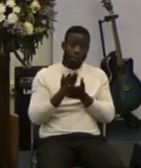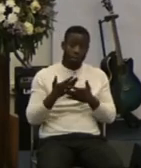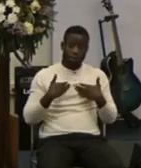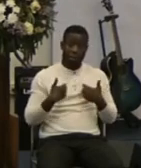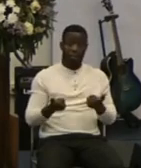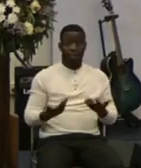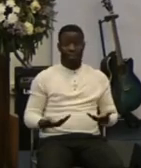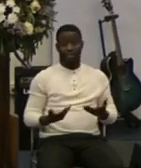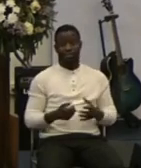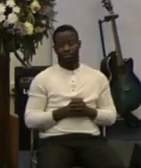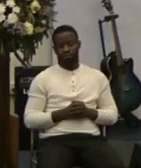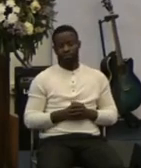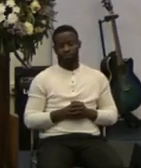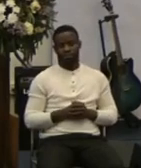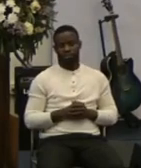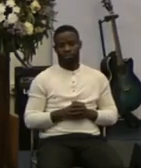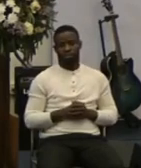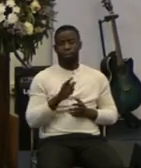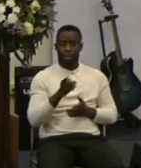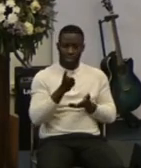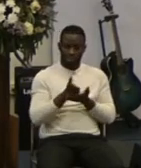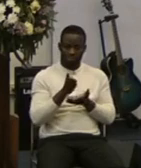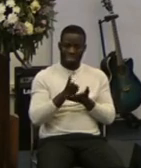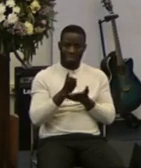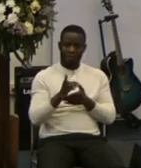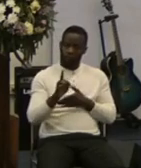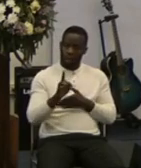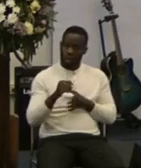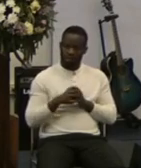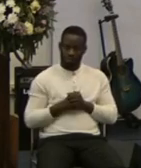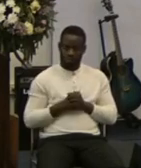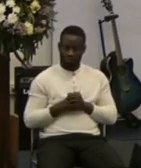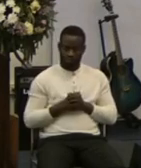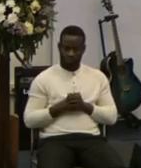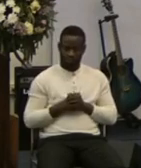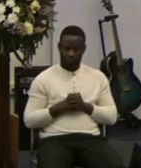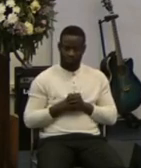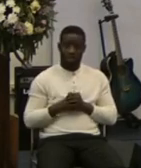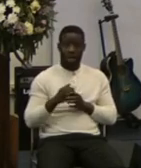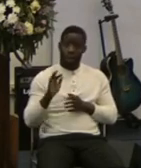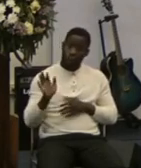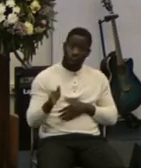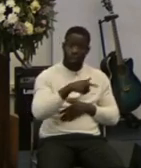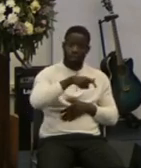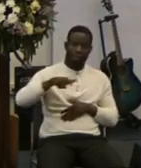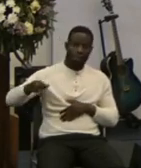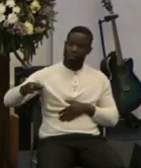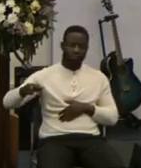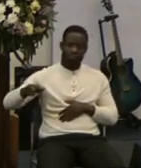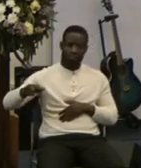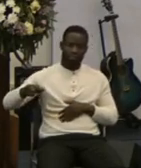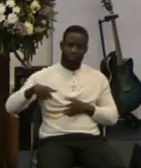heal today. The reality, however, not everyone